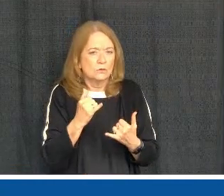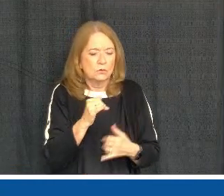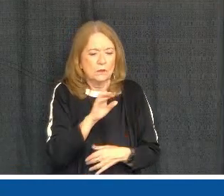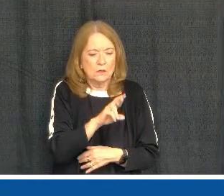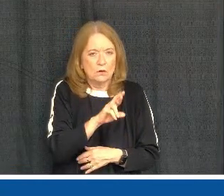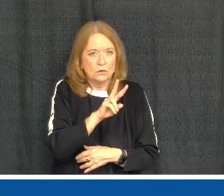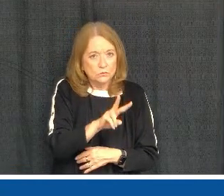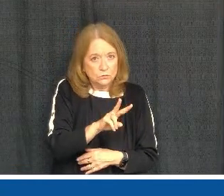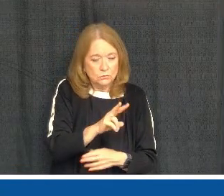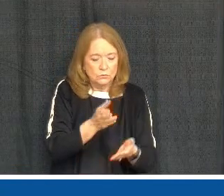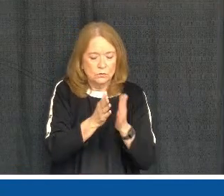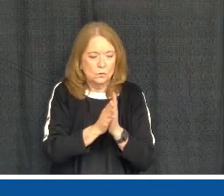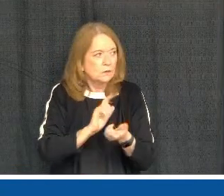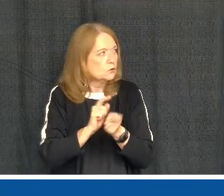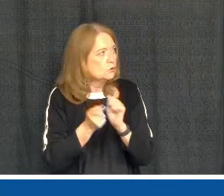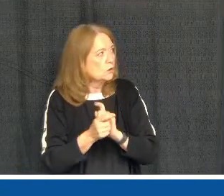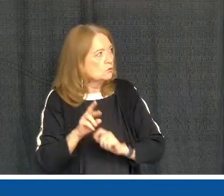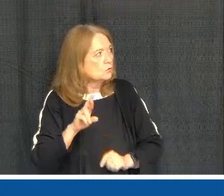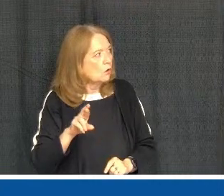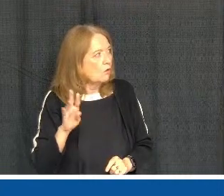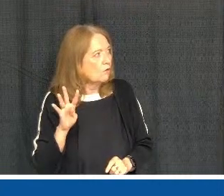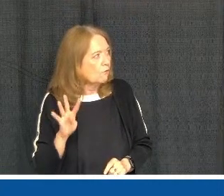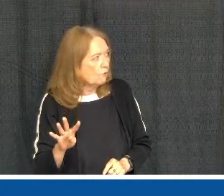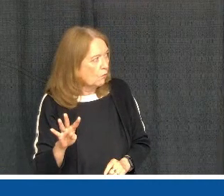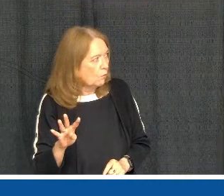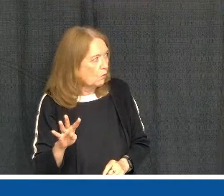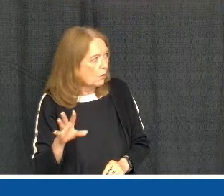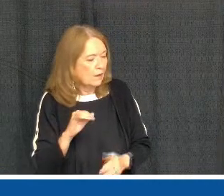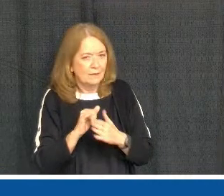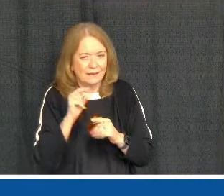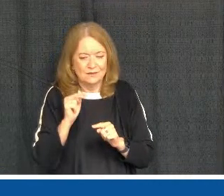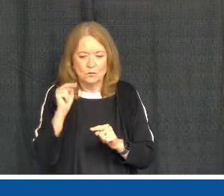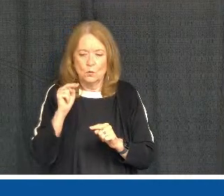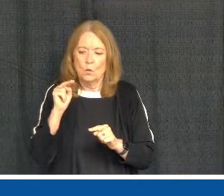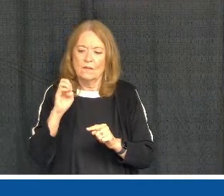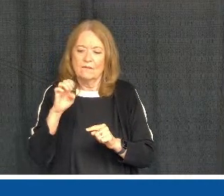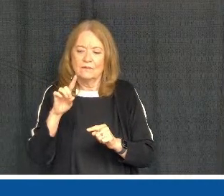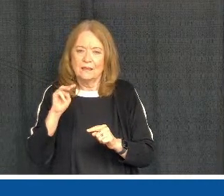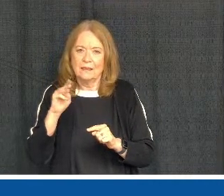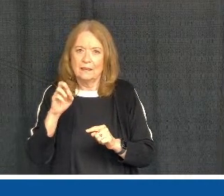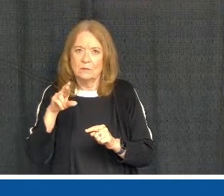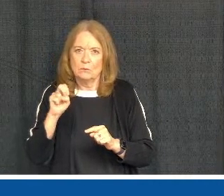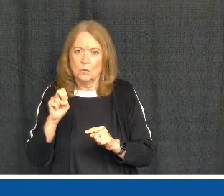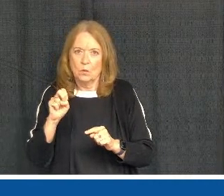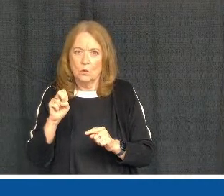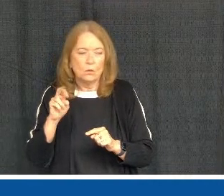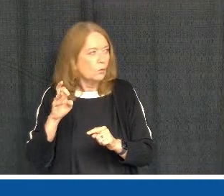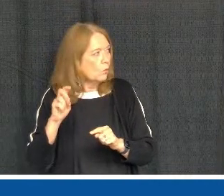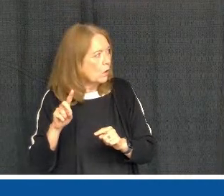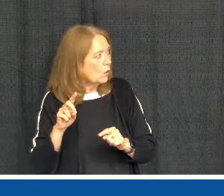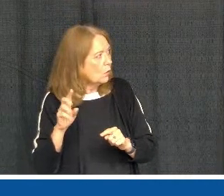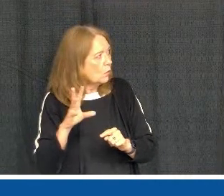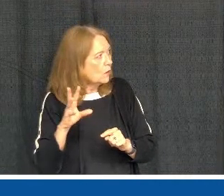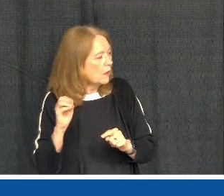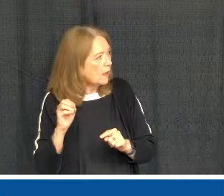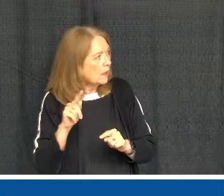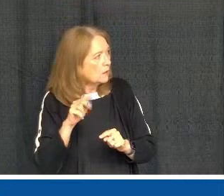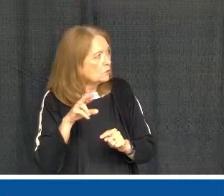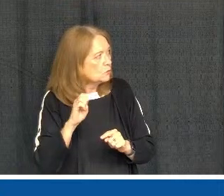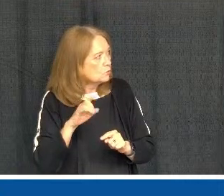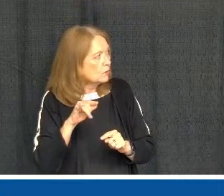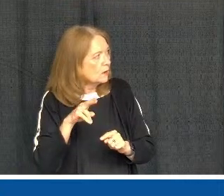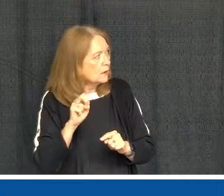R2 and requesting to go to R4. It is at the north of Needmore Road, West Teakwood Road, and Treeline